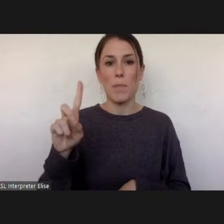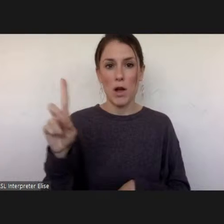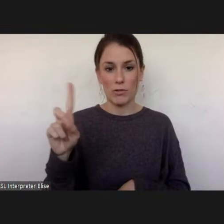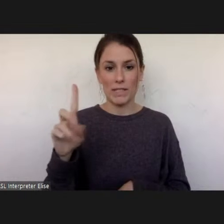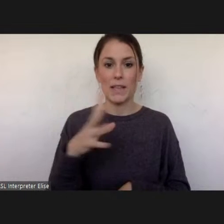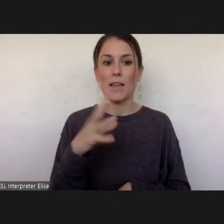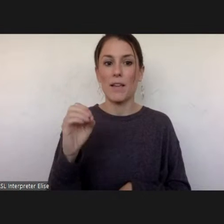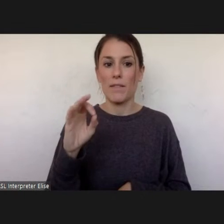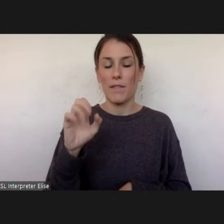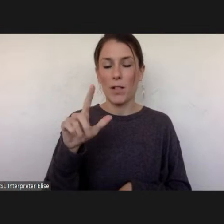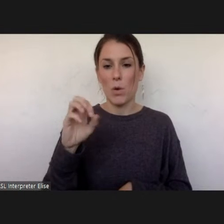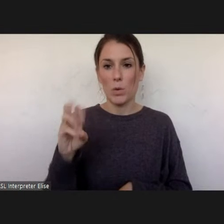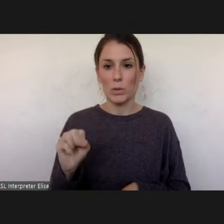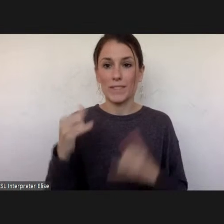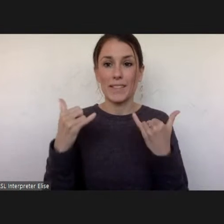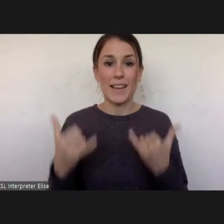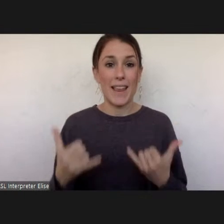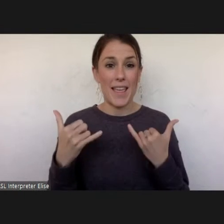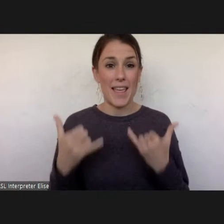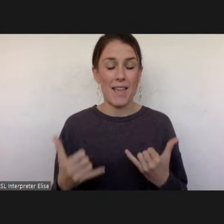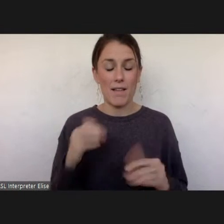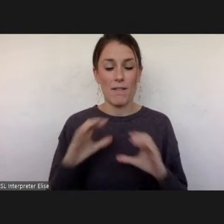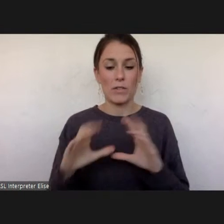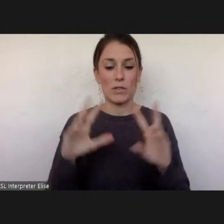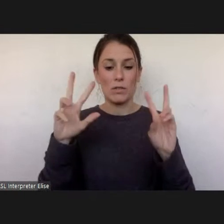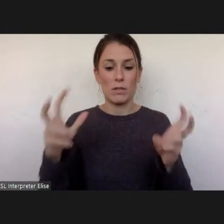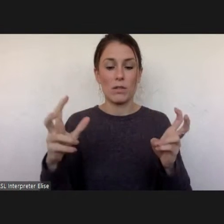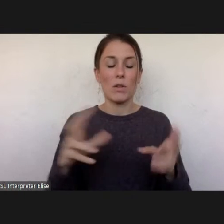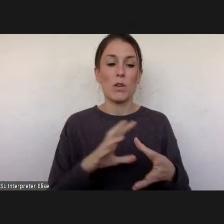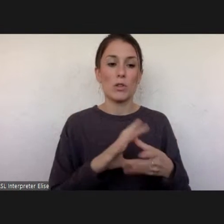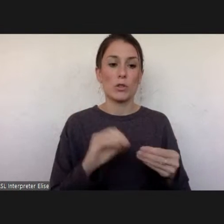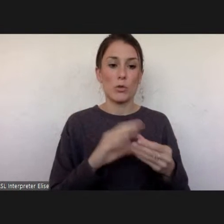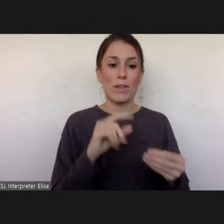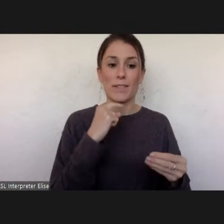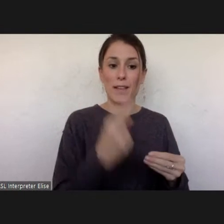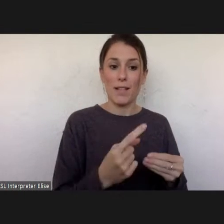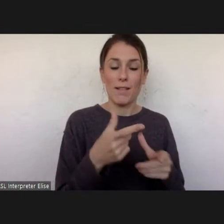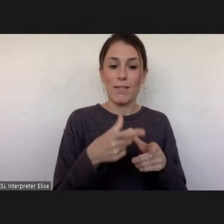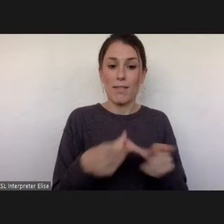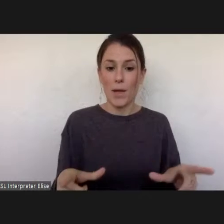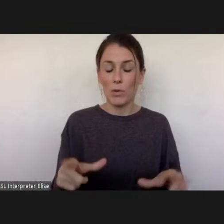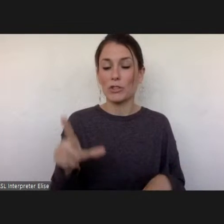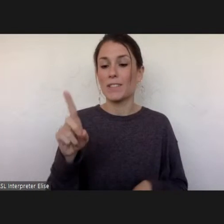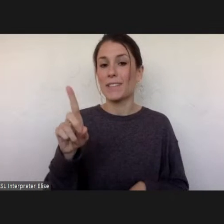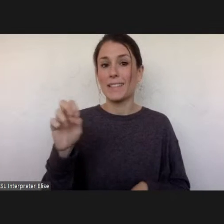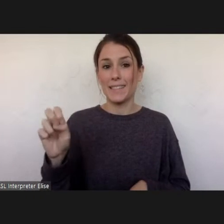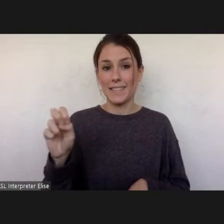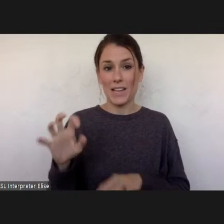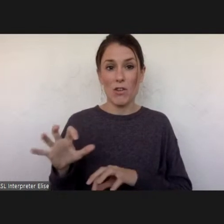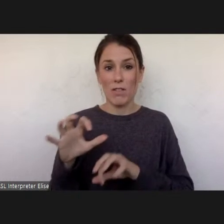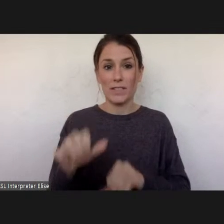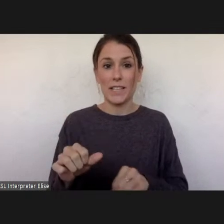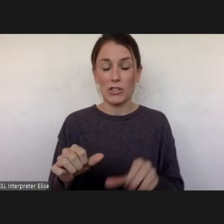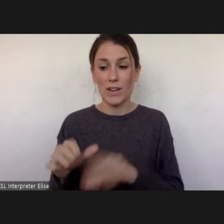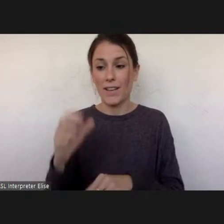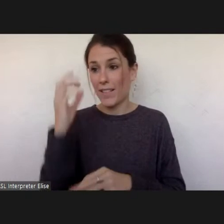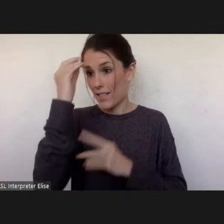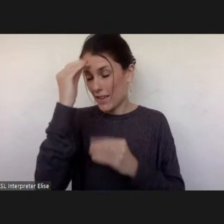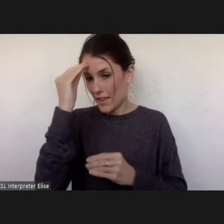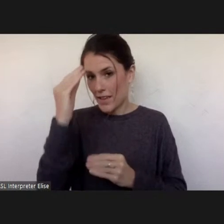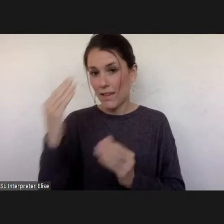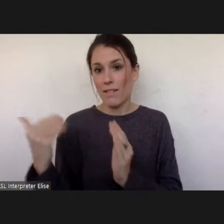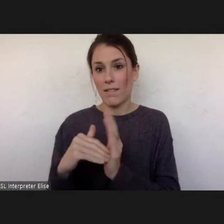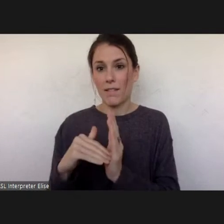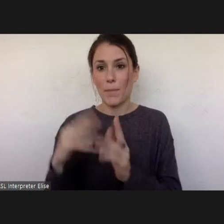conversation titled Storytelling, Language, Decolonization, Rethinking History, and Care will